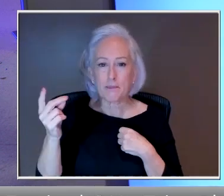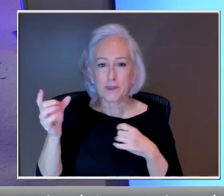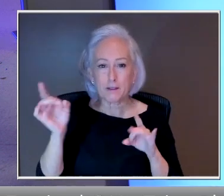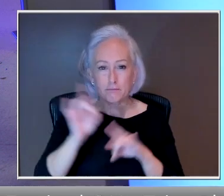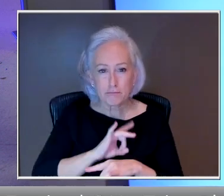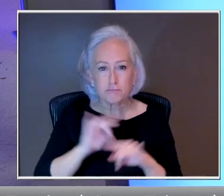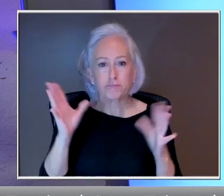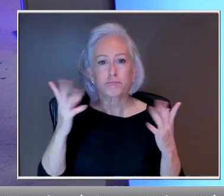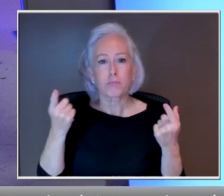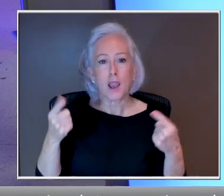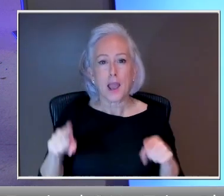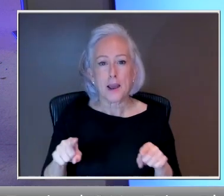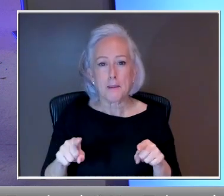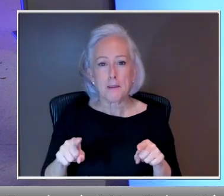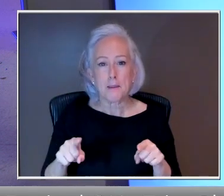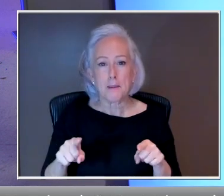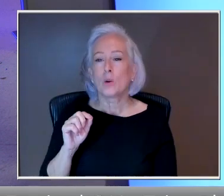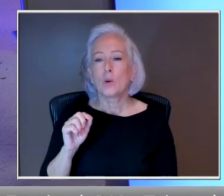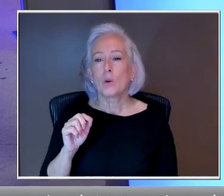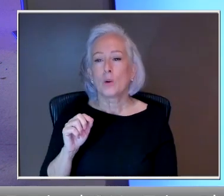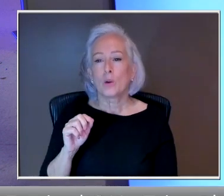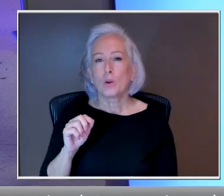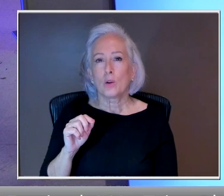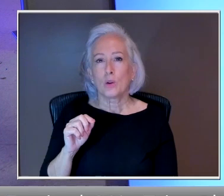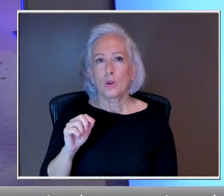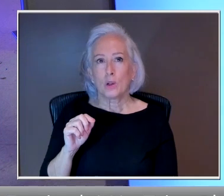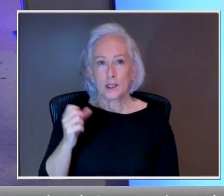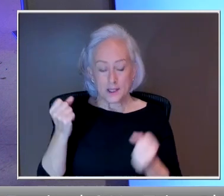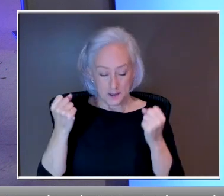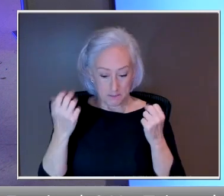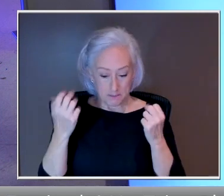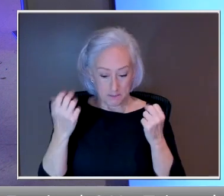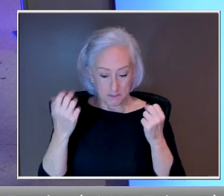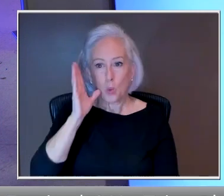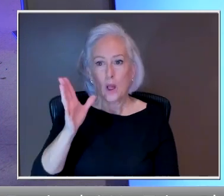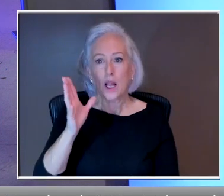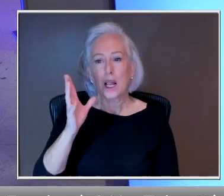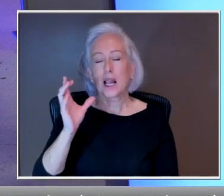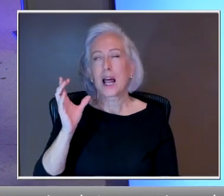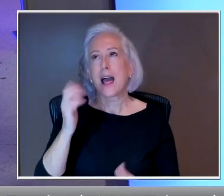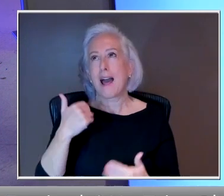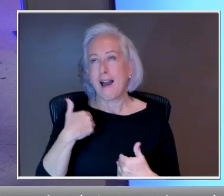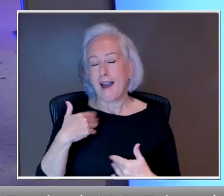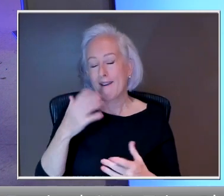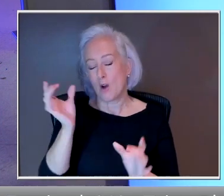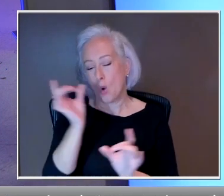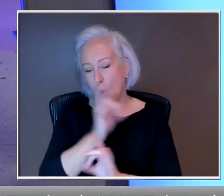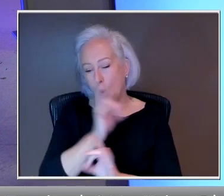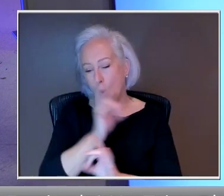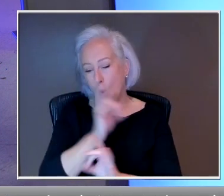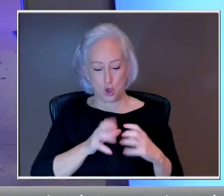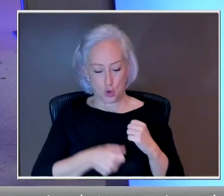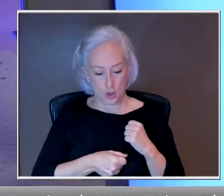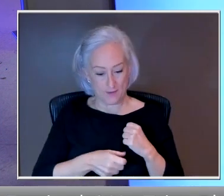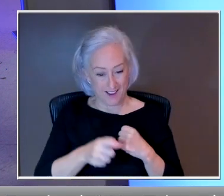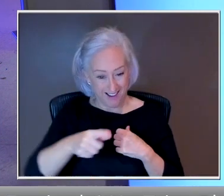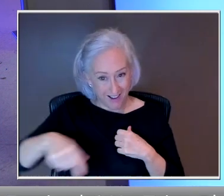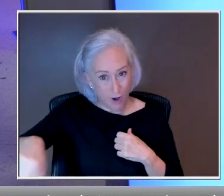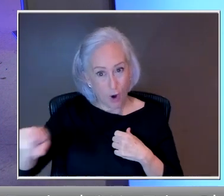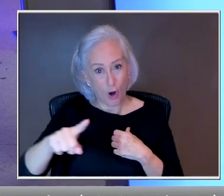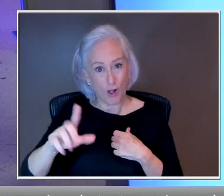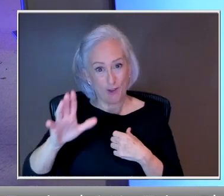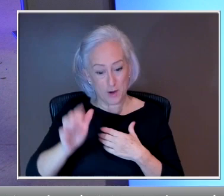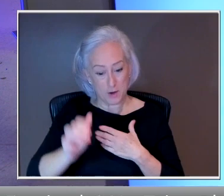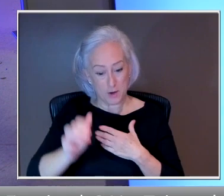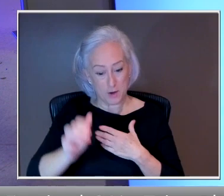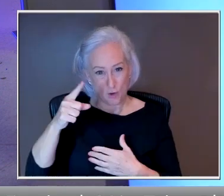it there are people who will experience horrible grief. Are they all at risk of long QT, or is it the grief combined